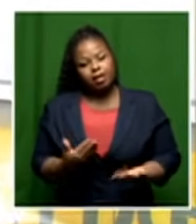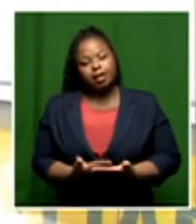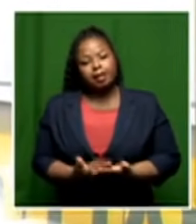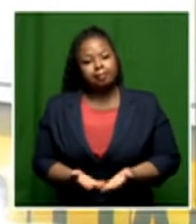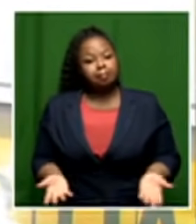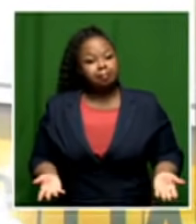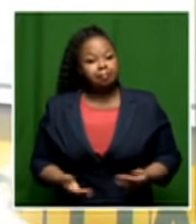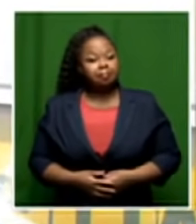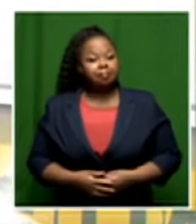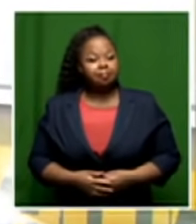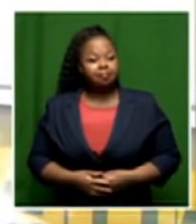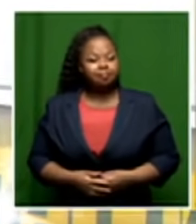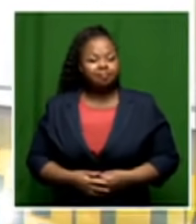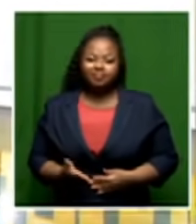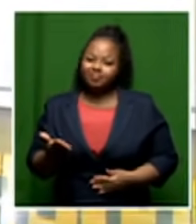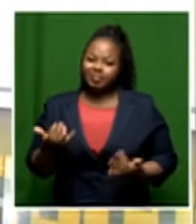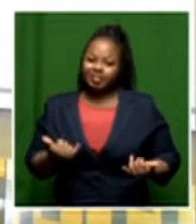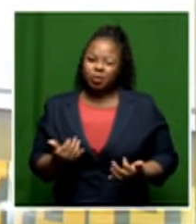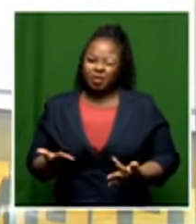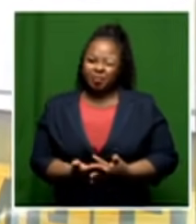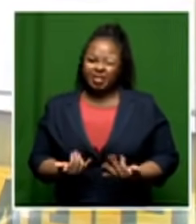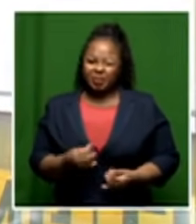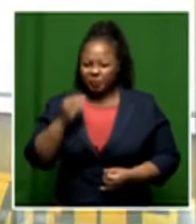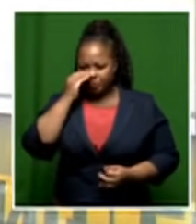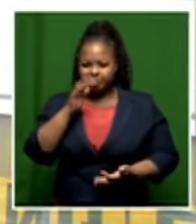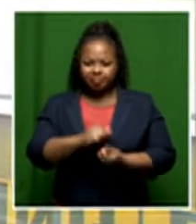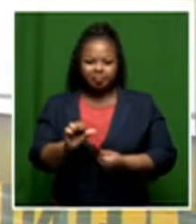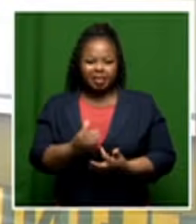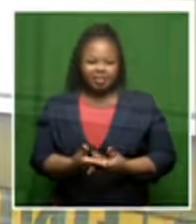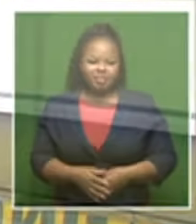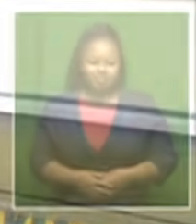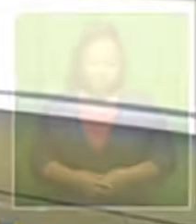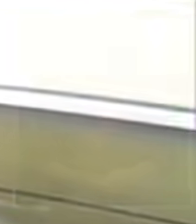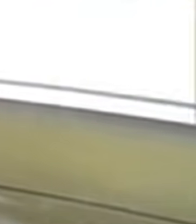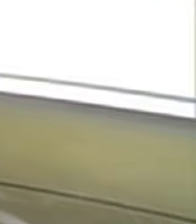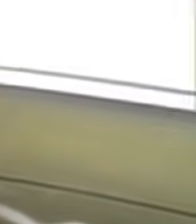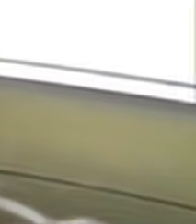and with everything that goes with that. Right, we need to take a quick break. Headlines after this. Stay tuned.